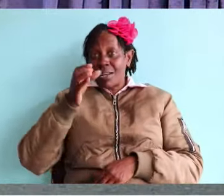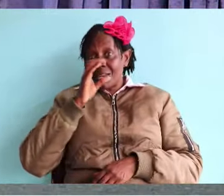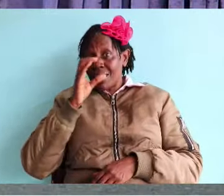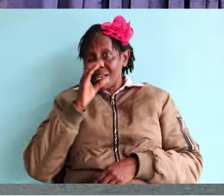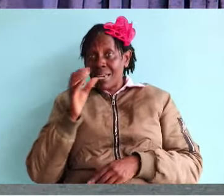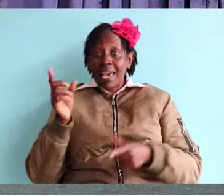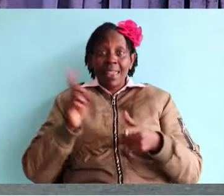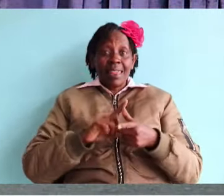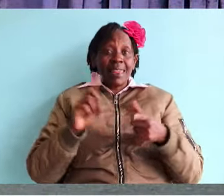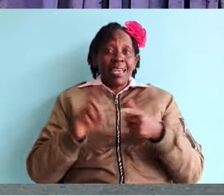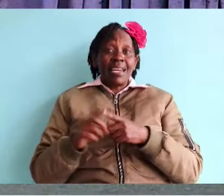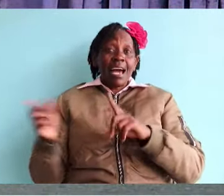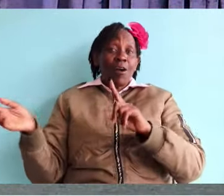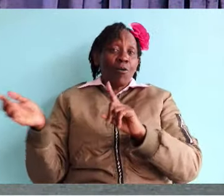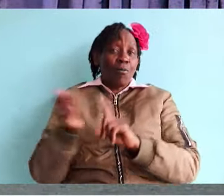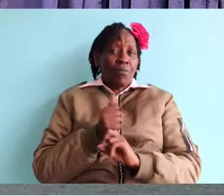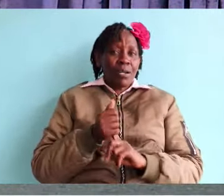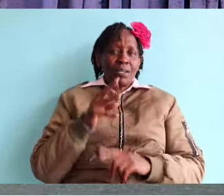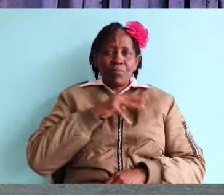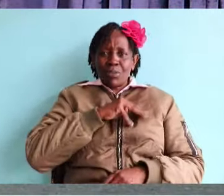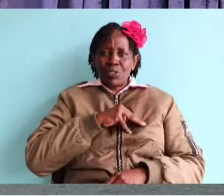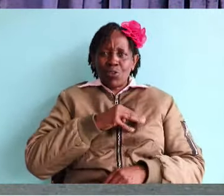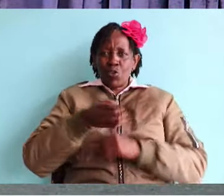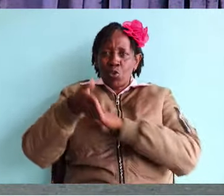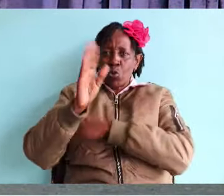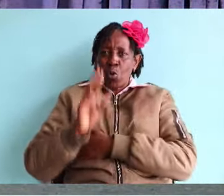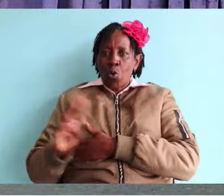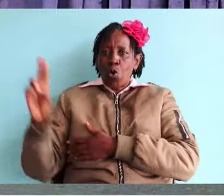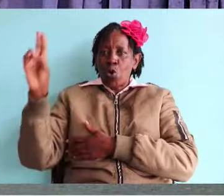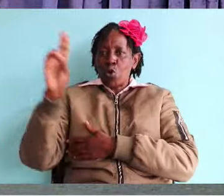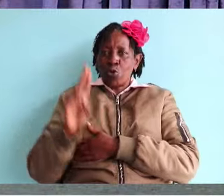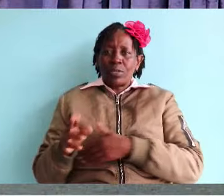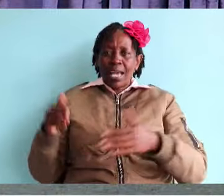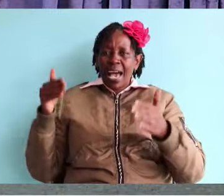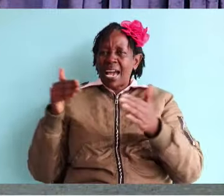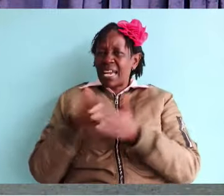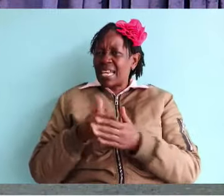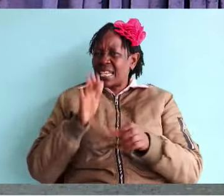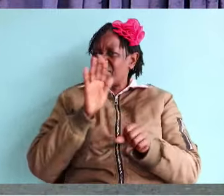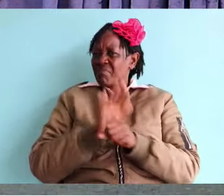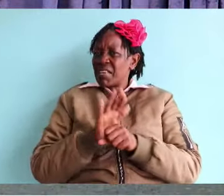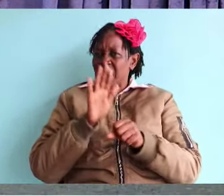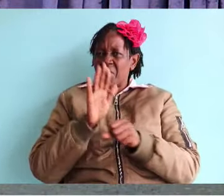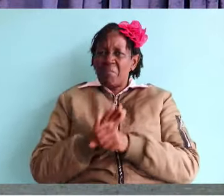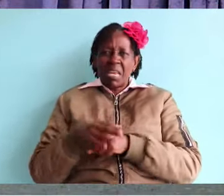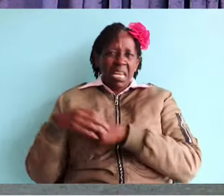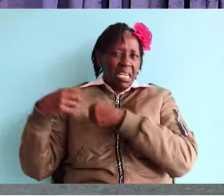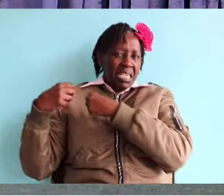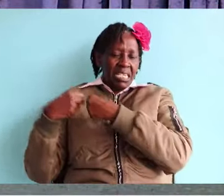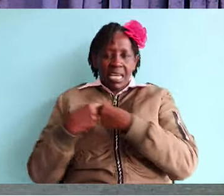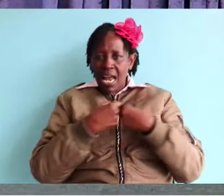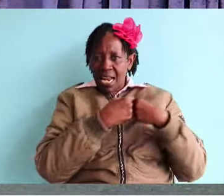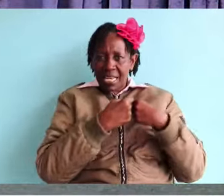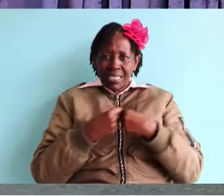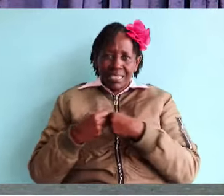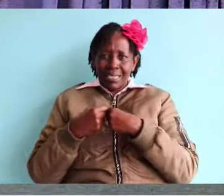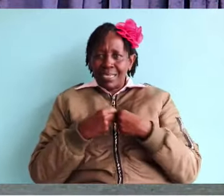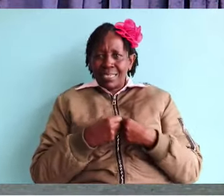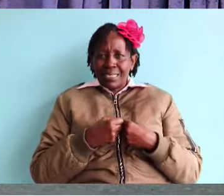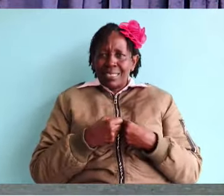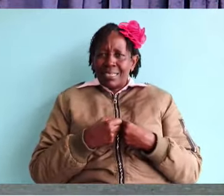are people that God has used even against a lot of odds, even where they have not